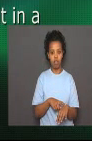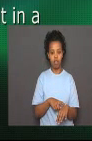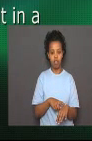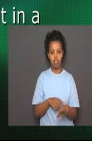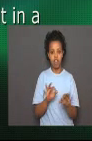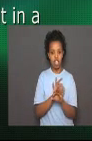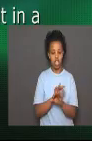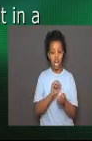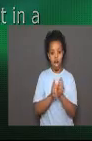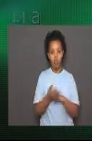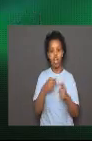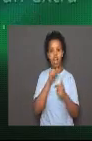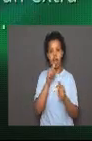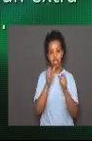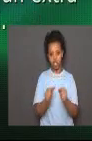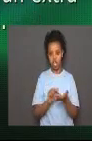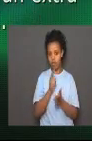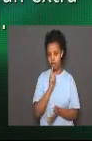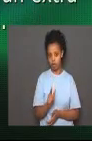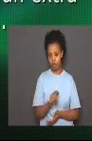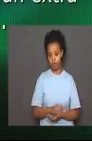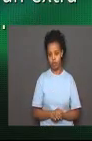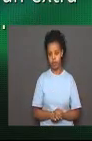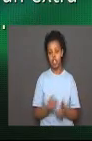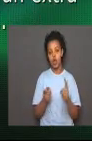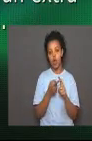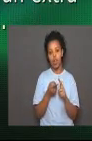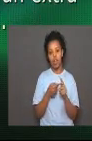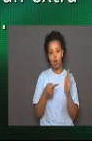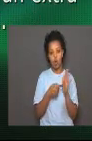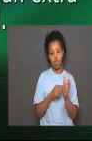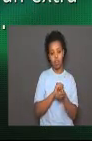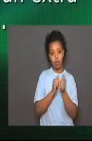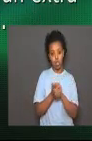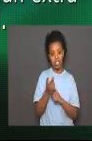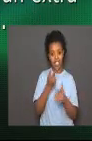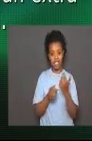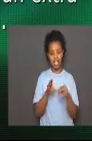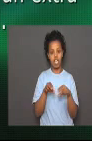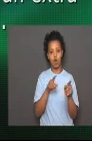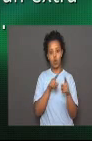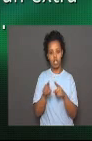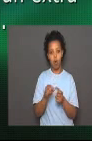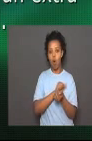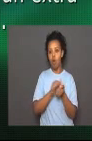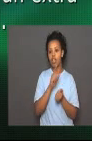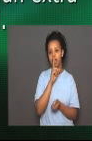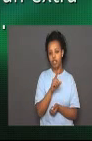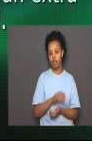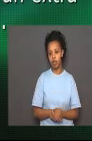functional change. The second point mutation we discussed was